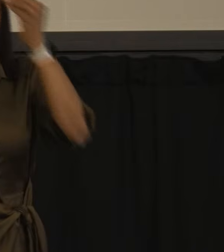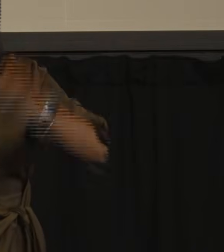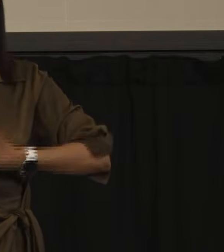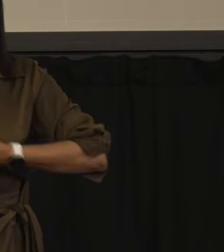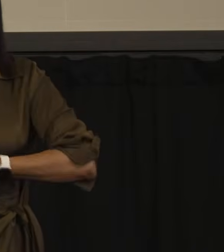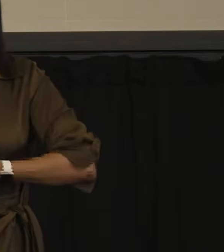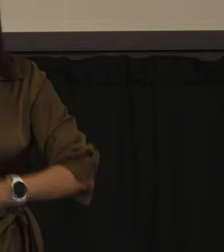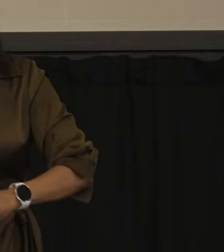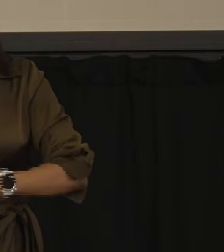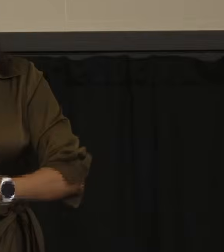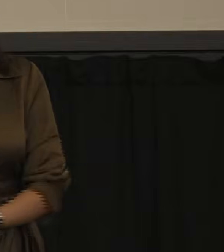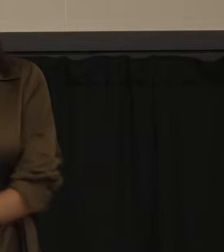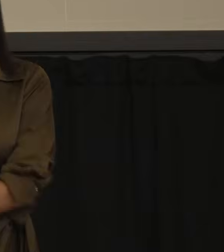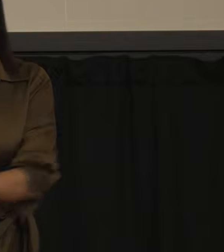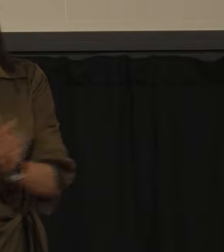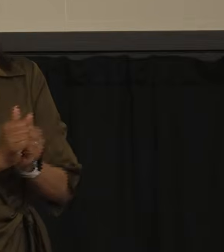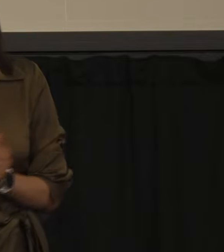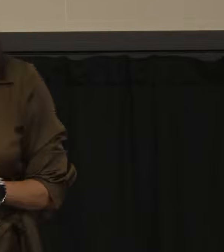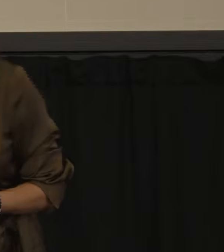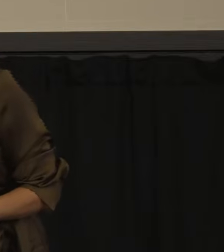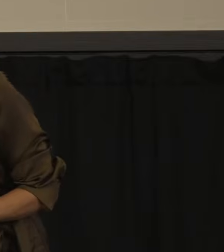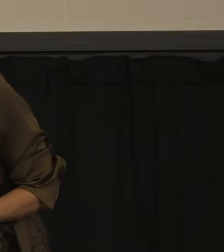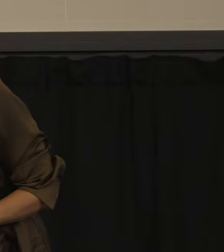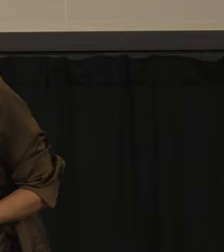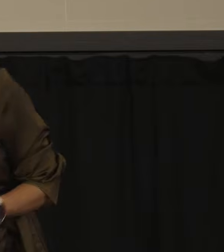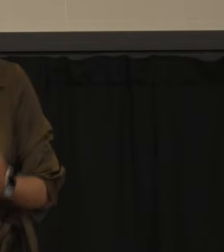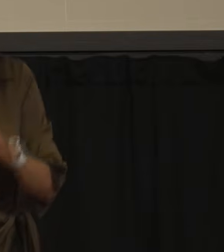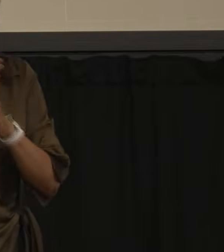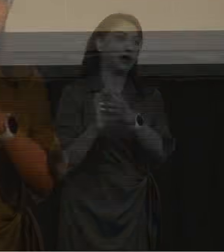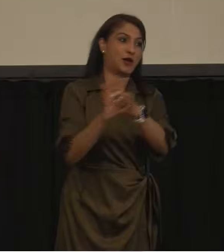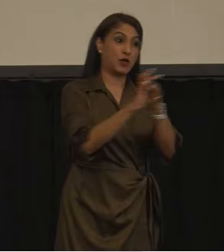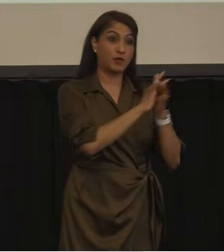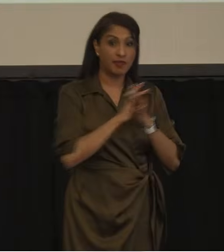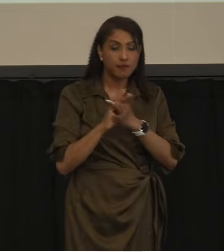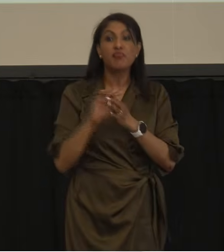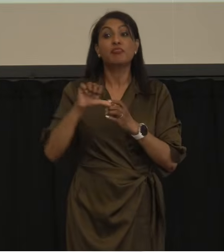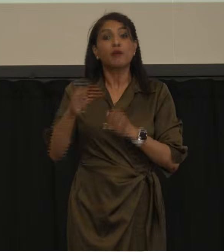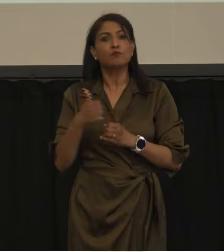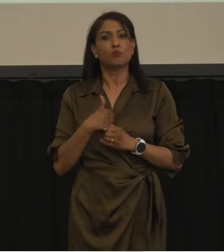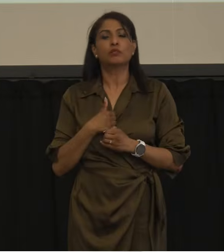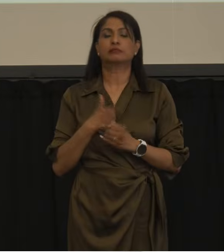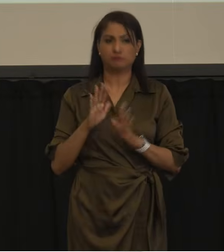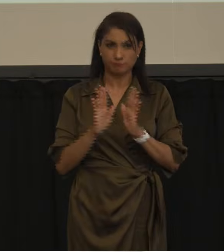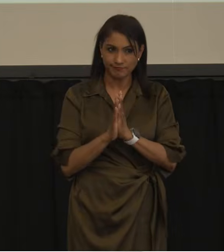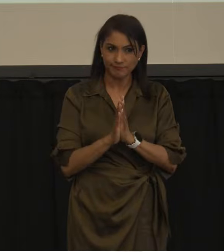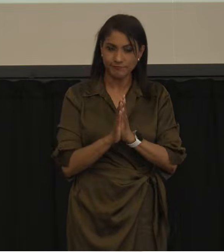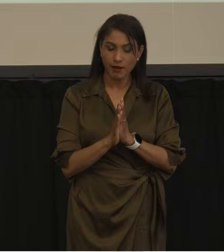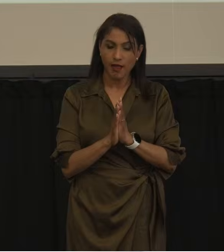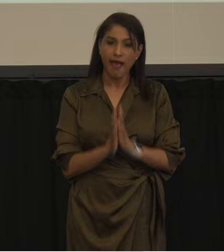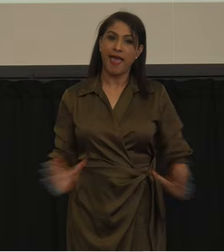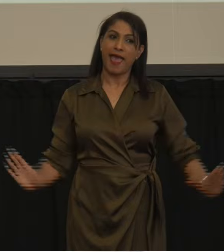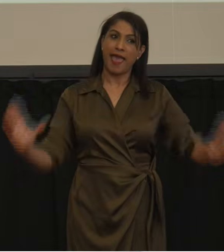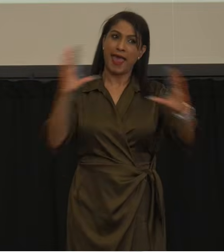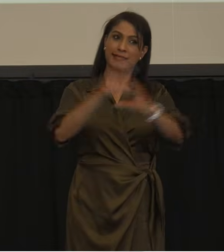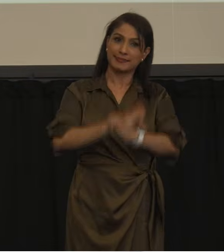to everybody that has been here today, that has joined us. And just bear in mind, we are working together.